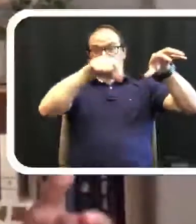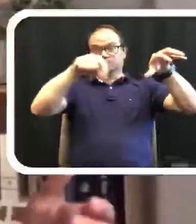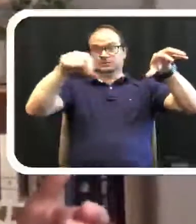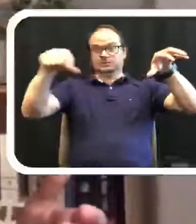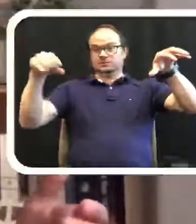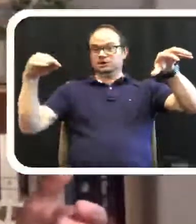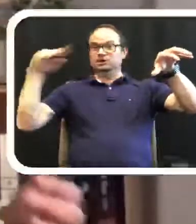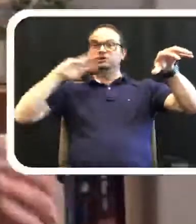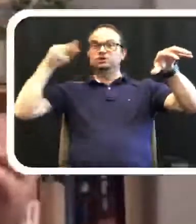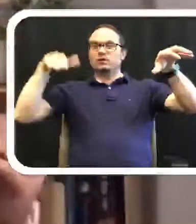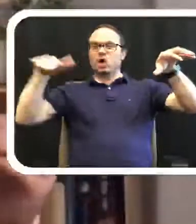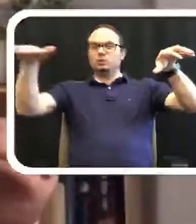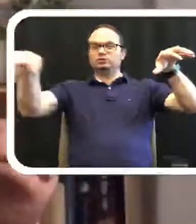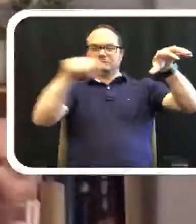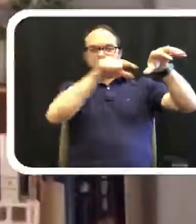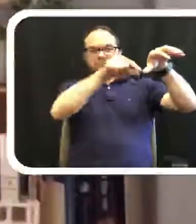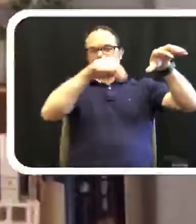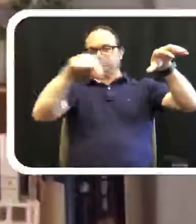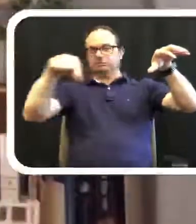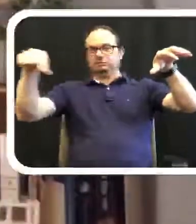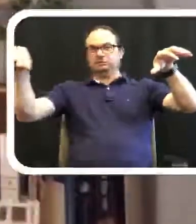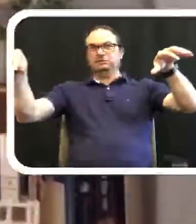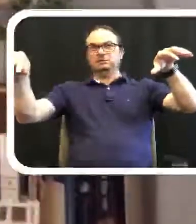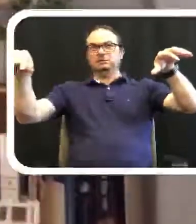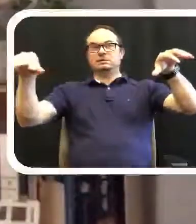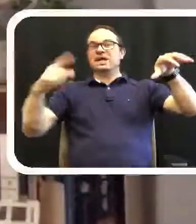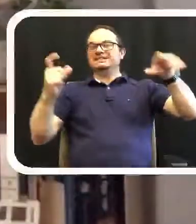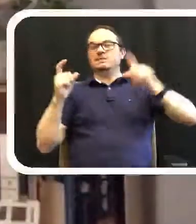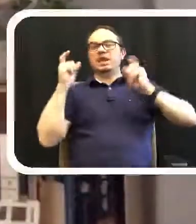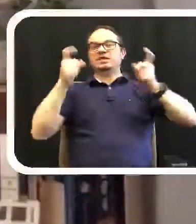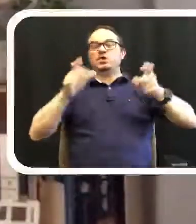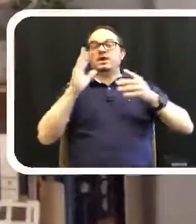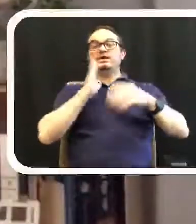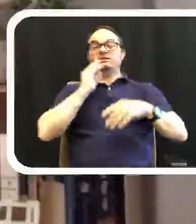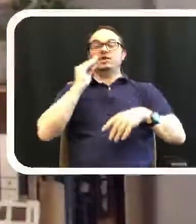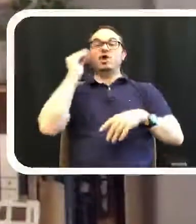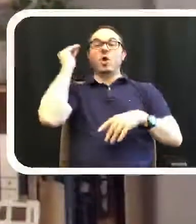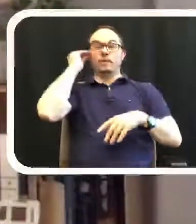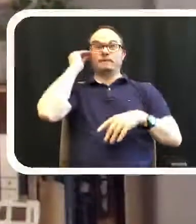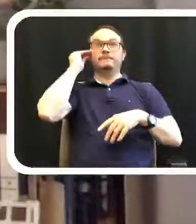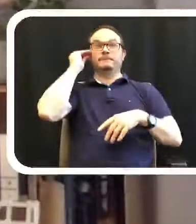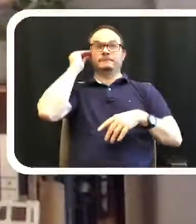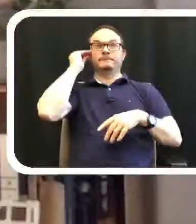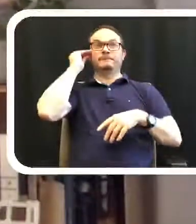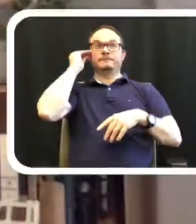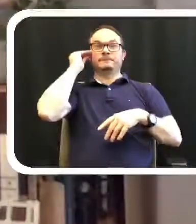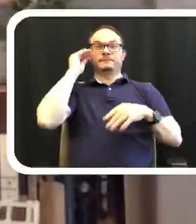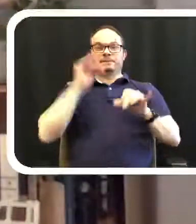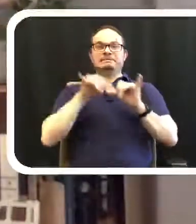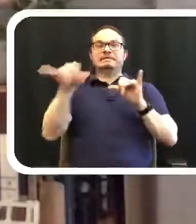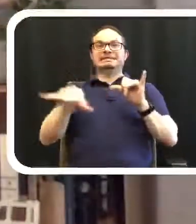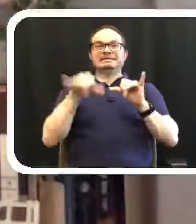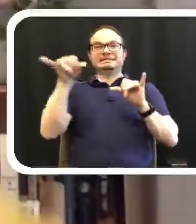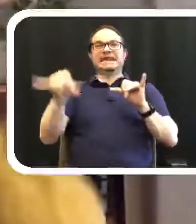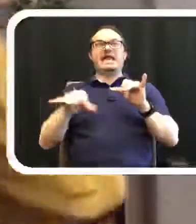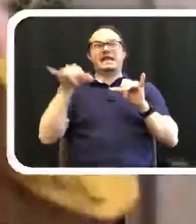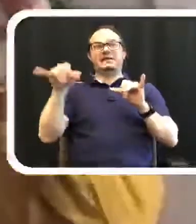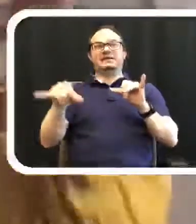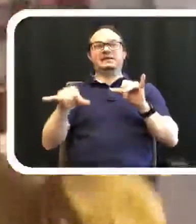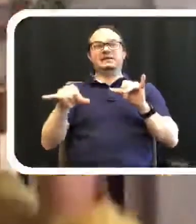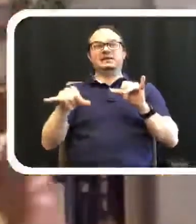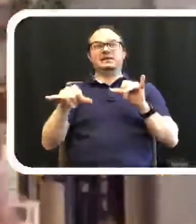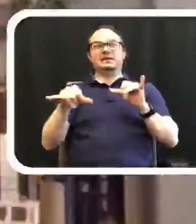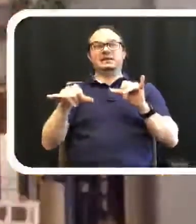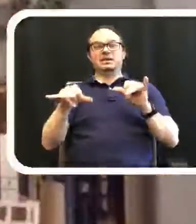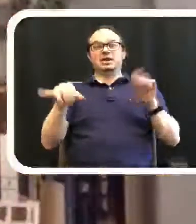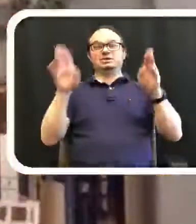the ocean. And someone had donated their house for him to go and stay in while he was there. So they padded